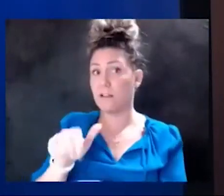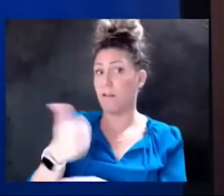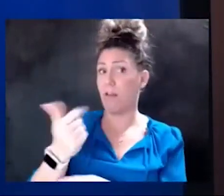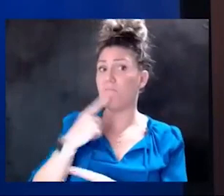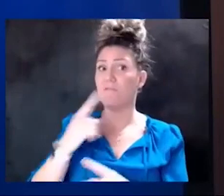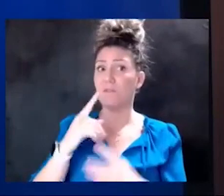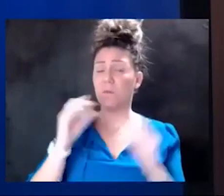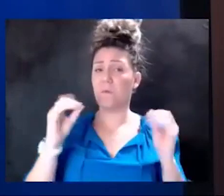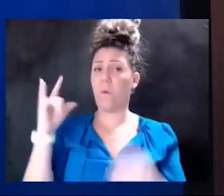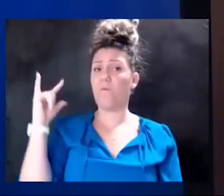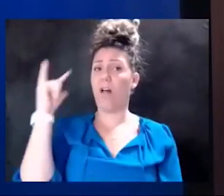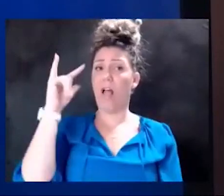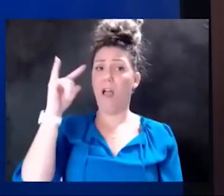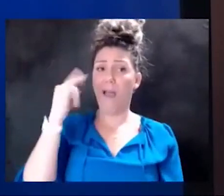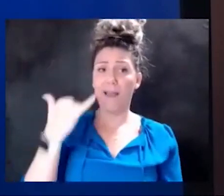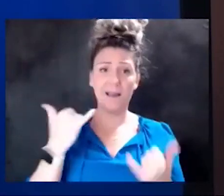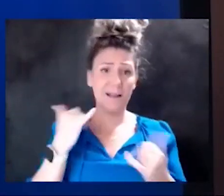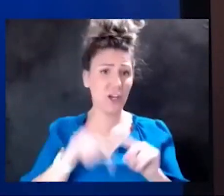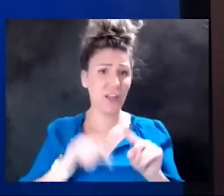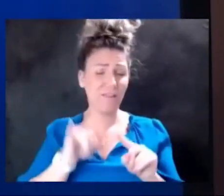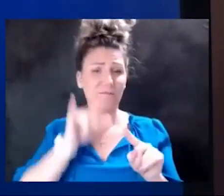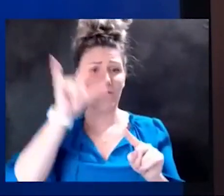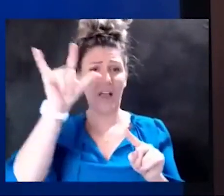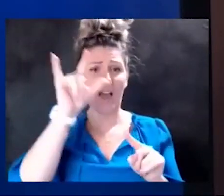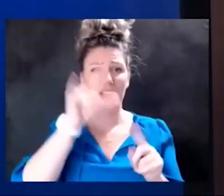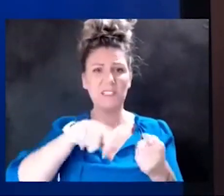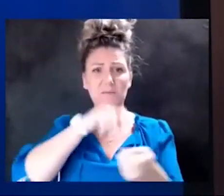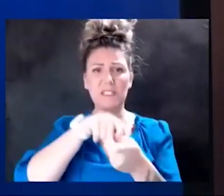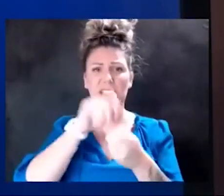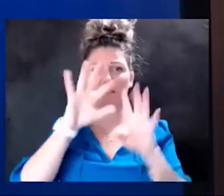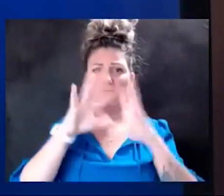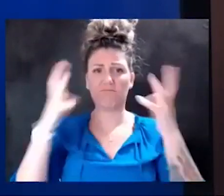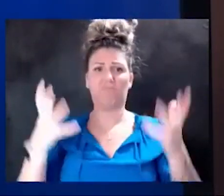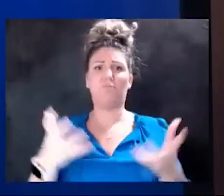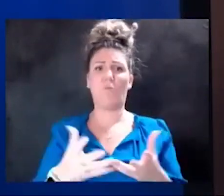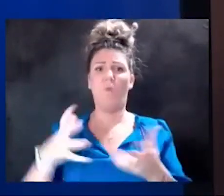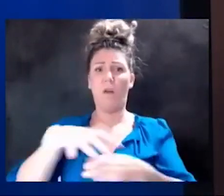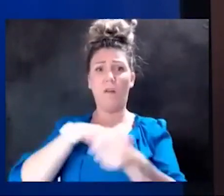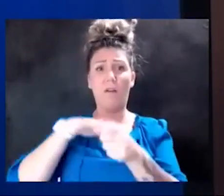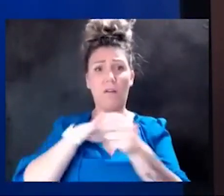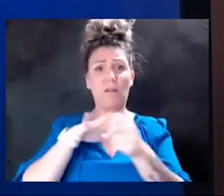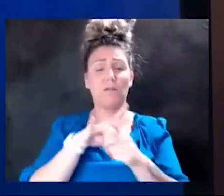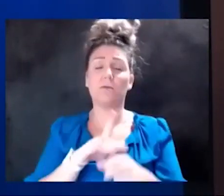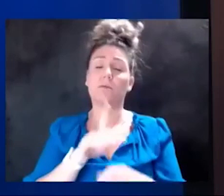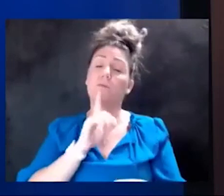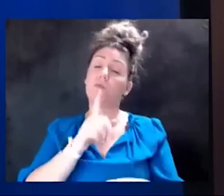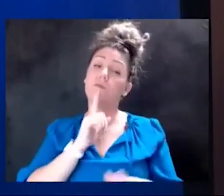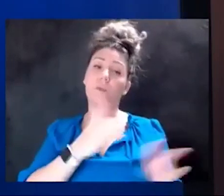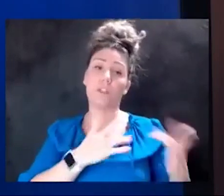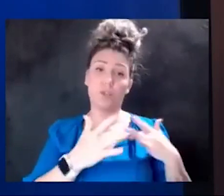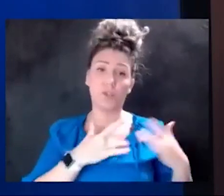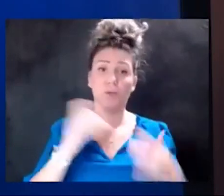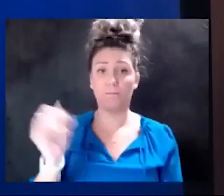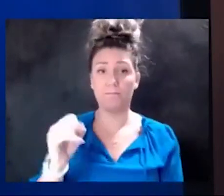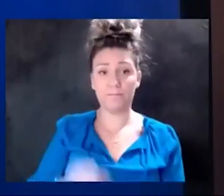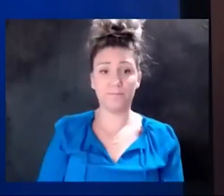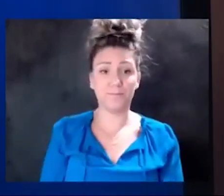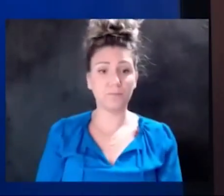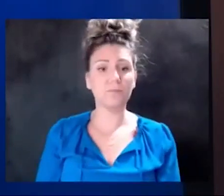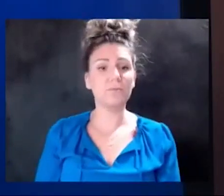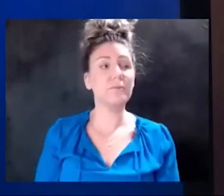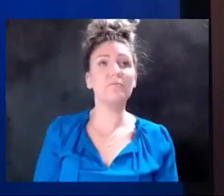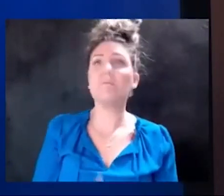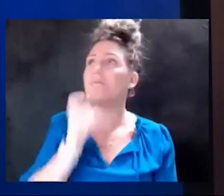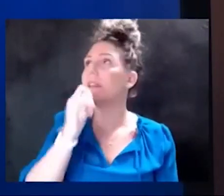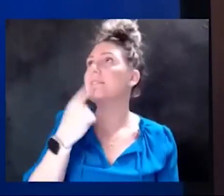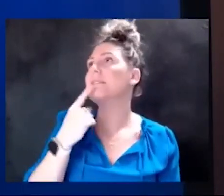now, meaning you can't fly from certain areas of the world. So I think we need to be really concerned. And I'm not saying it's time to do that here in